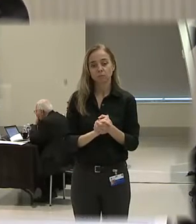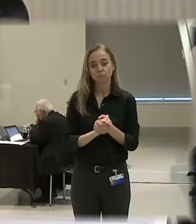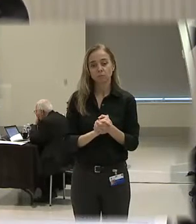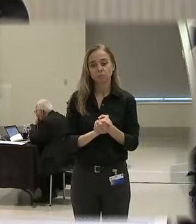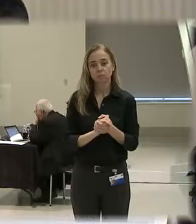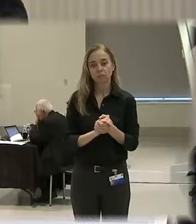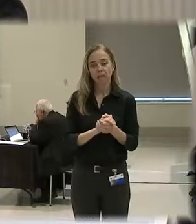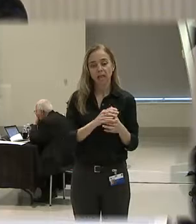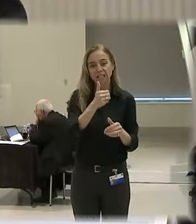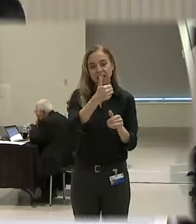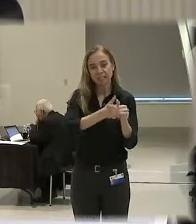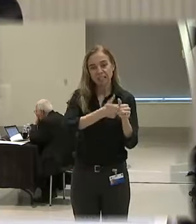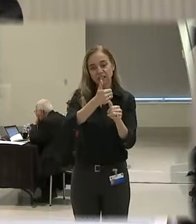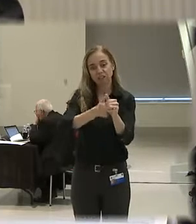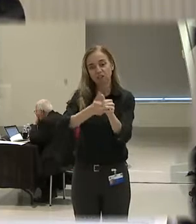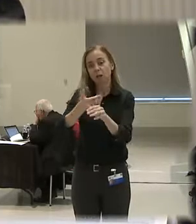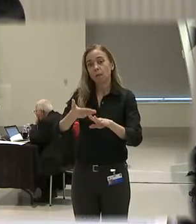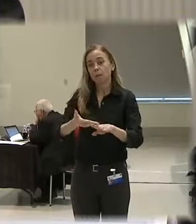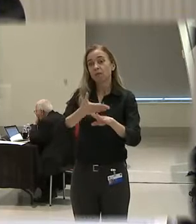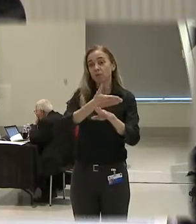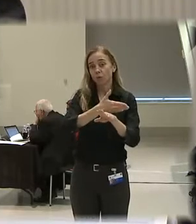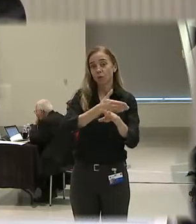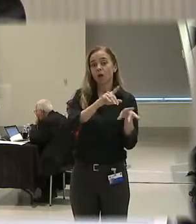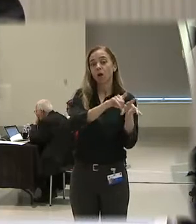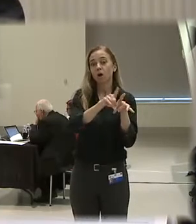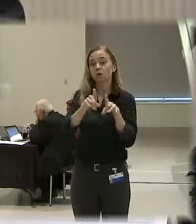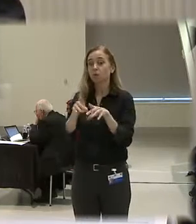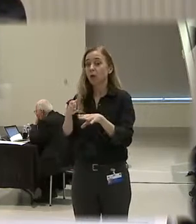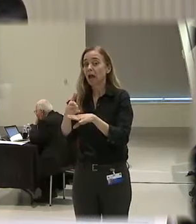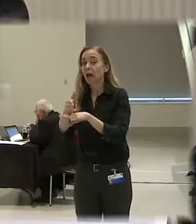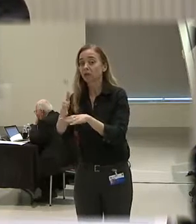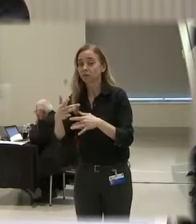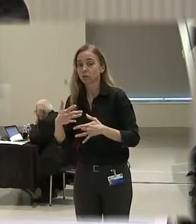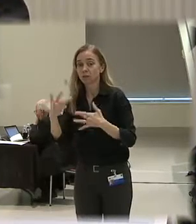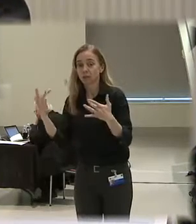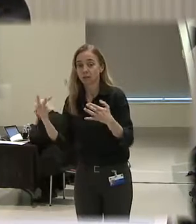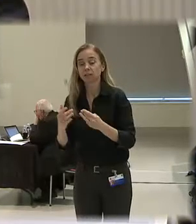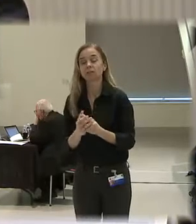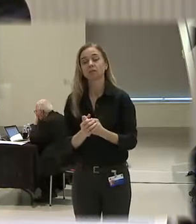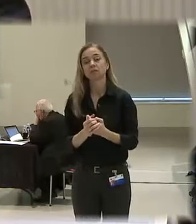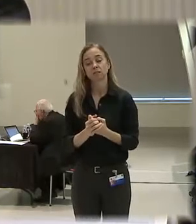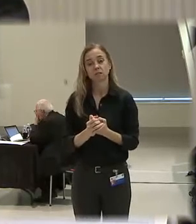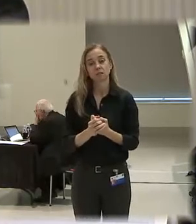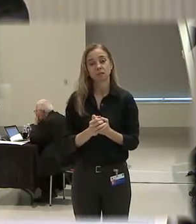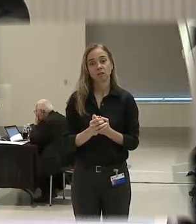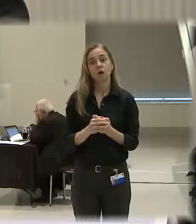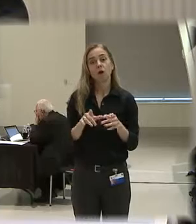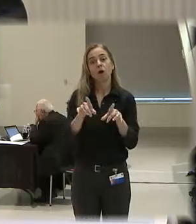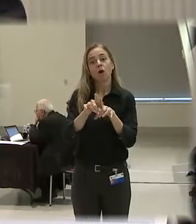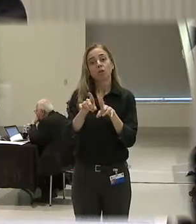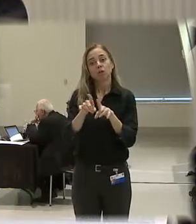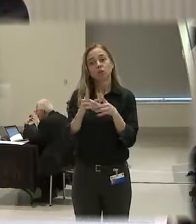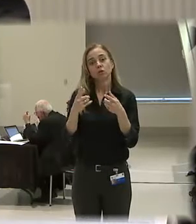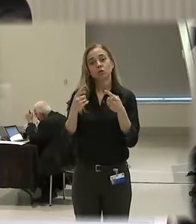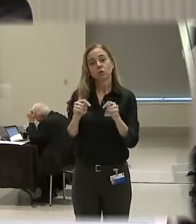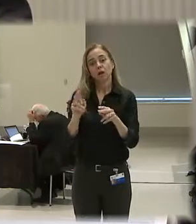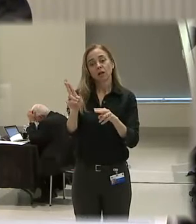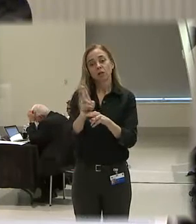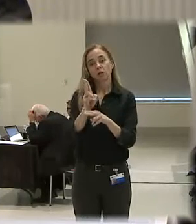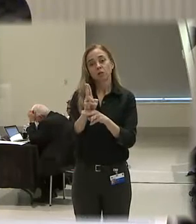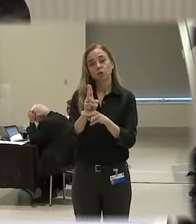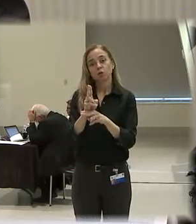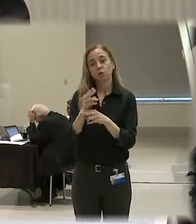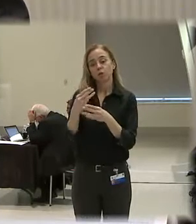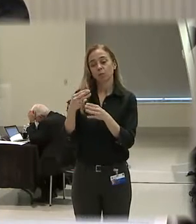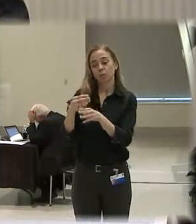the staging area both before and after the event. And it is our attempt to use mutual aid agencies